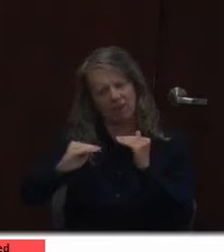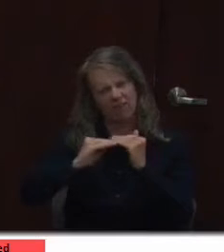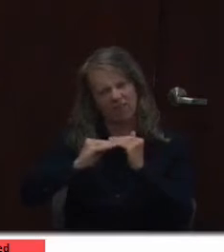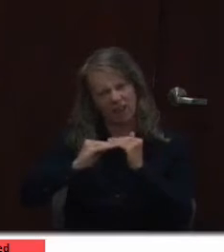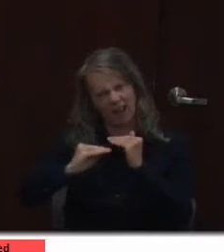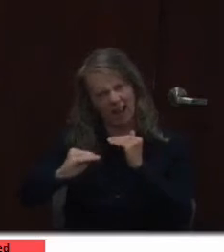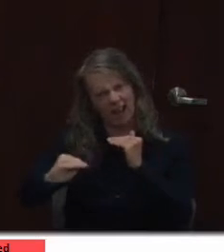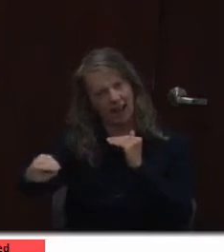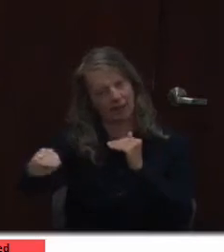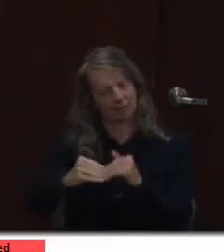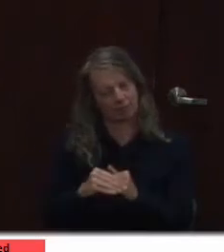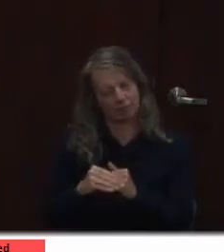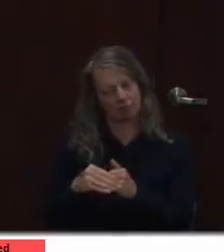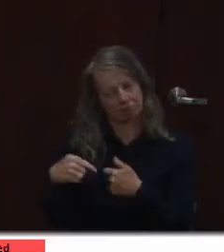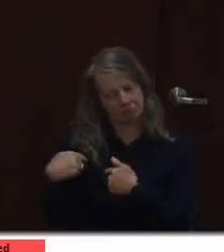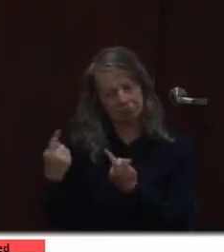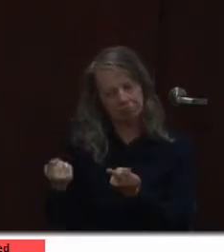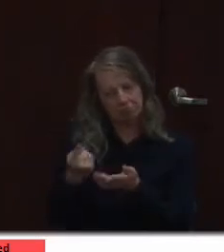landscape.